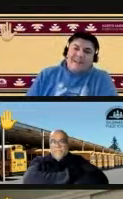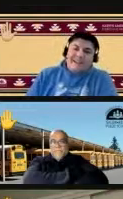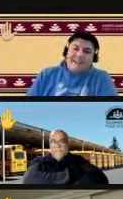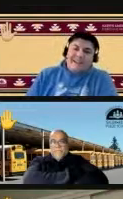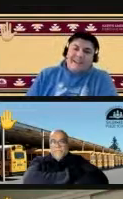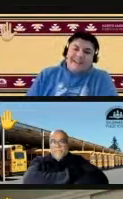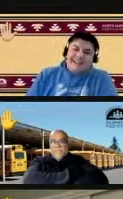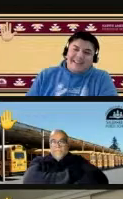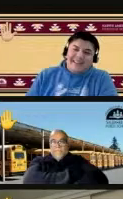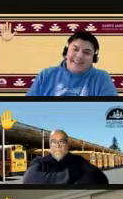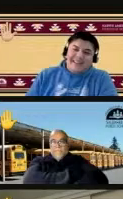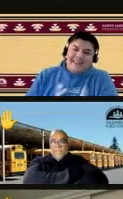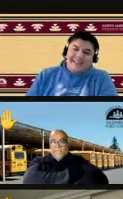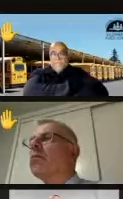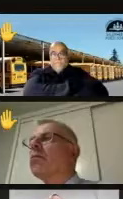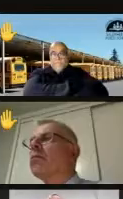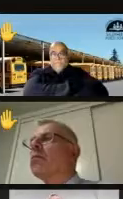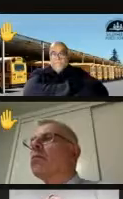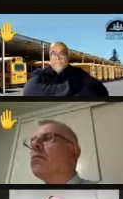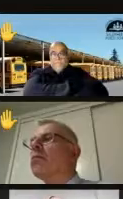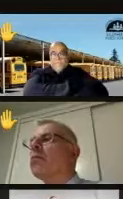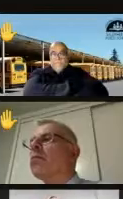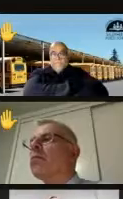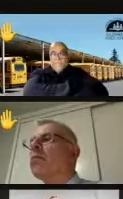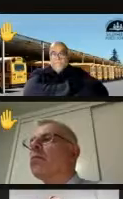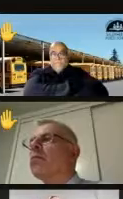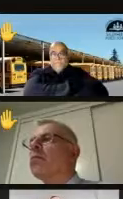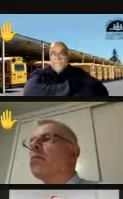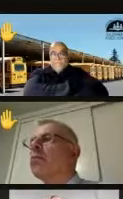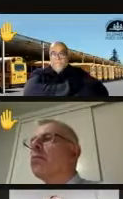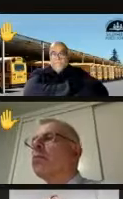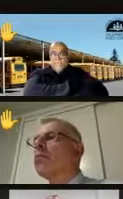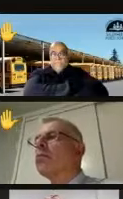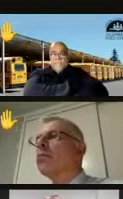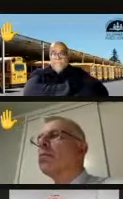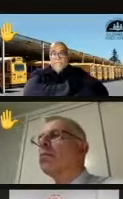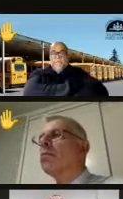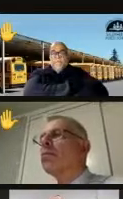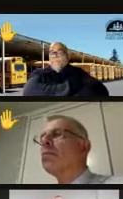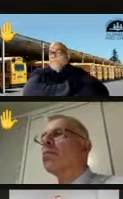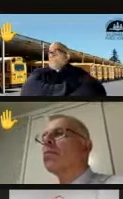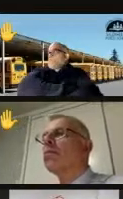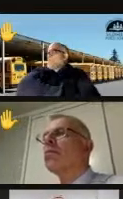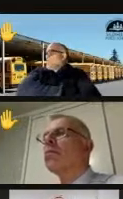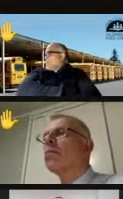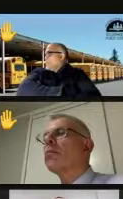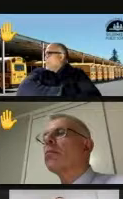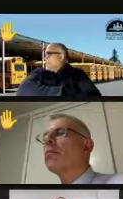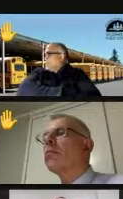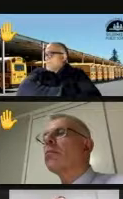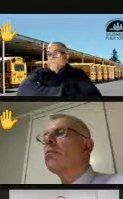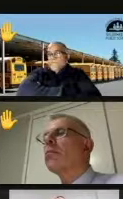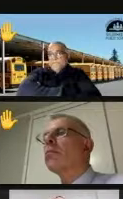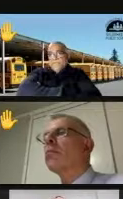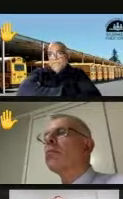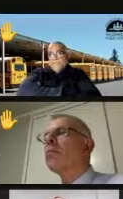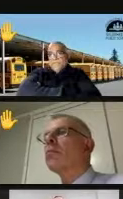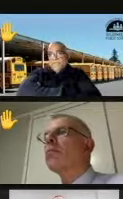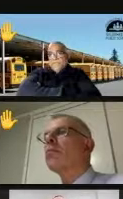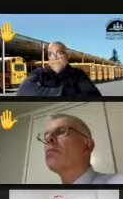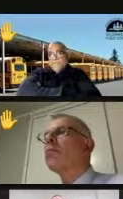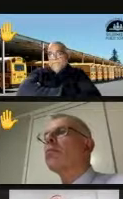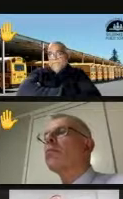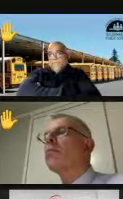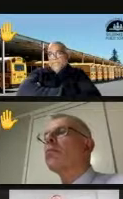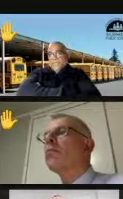So for this one, I know that there's been kind of dialogue around attracting candidates